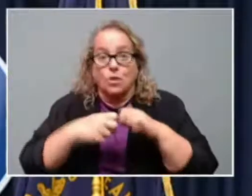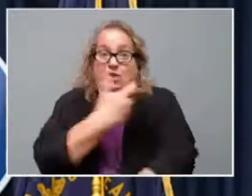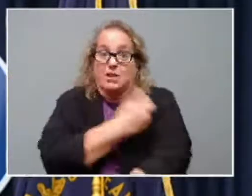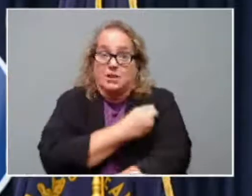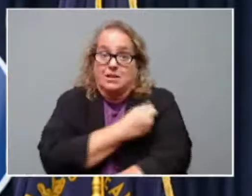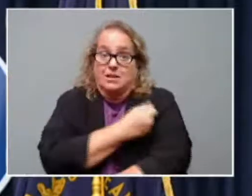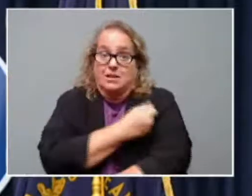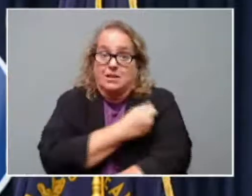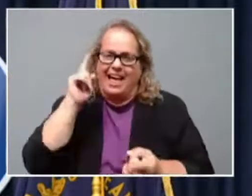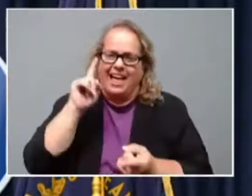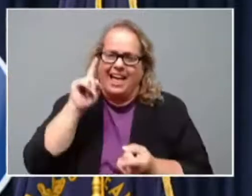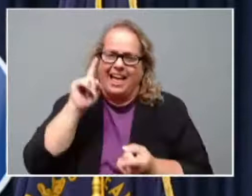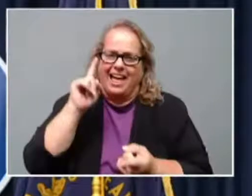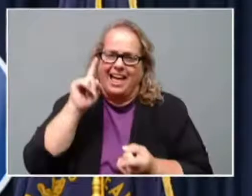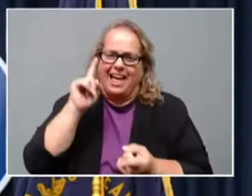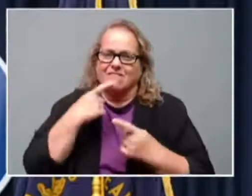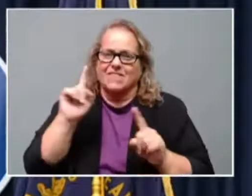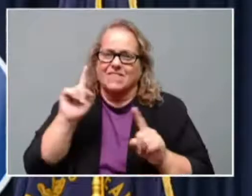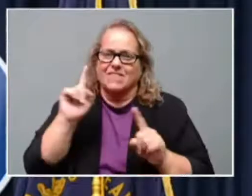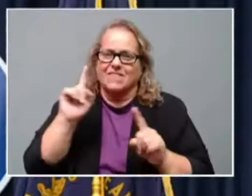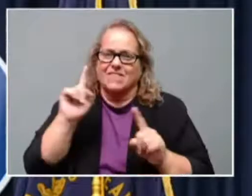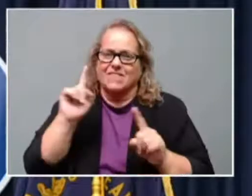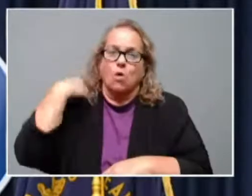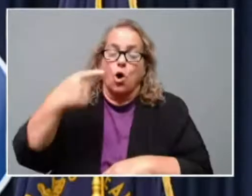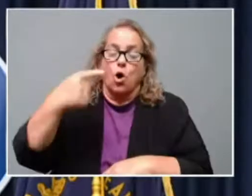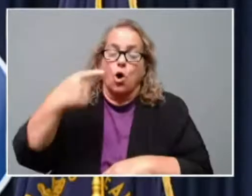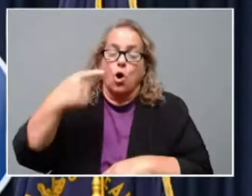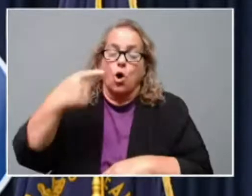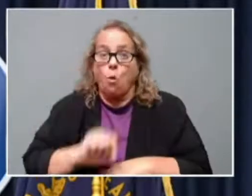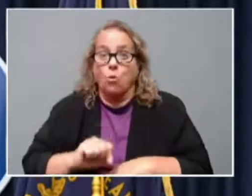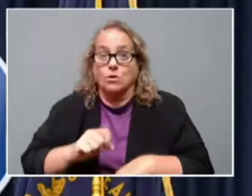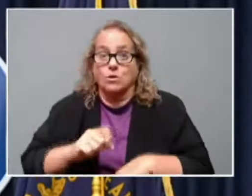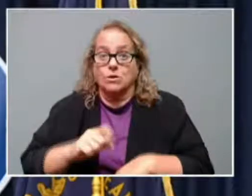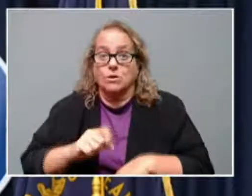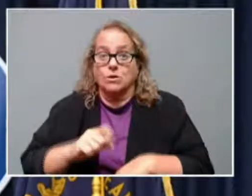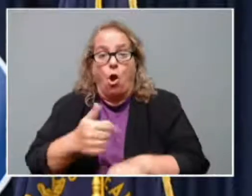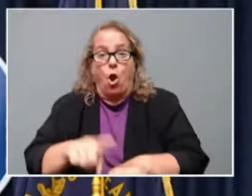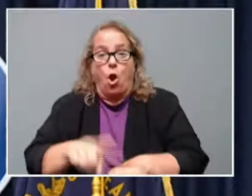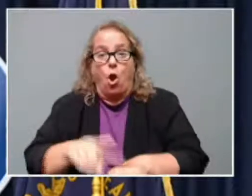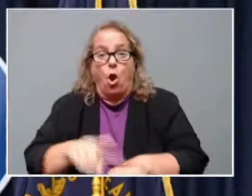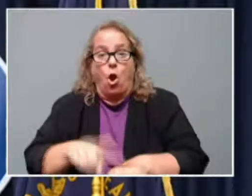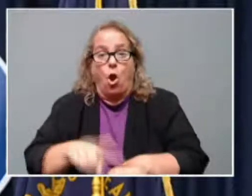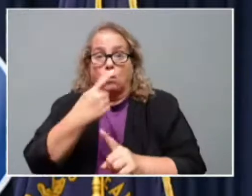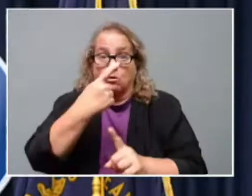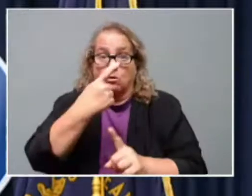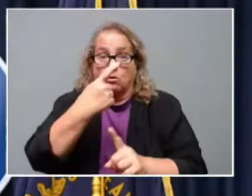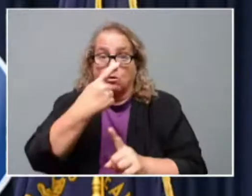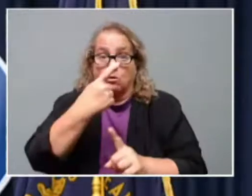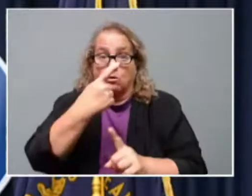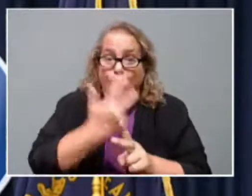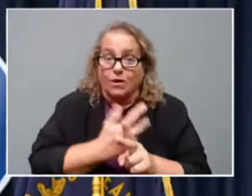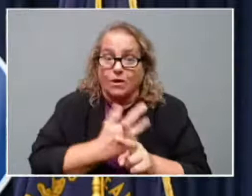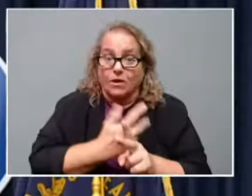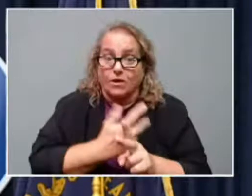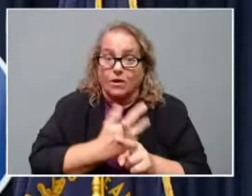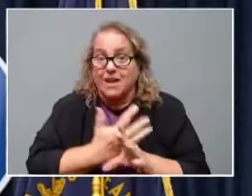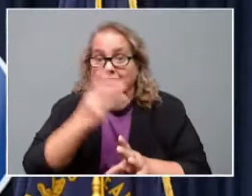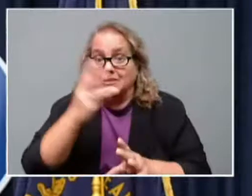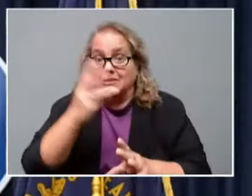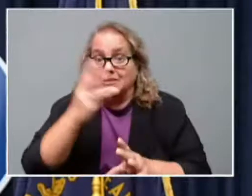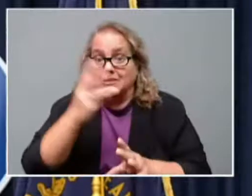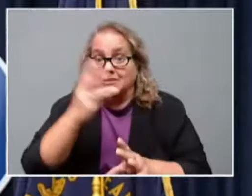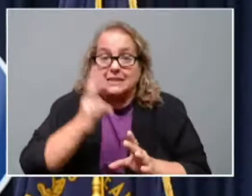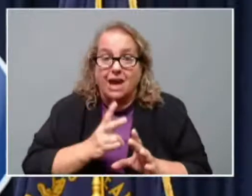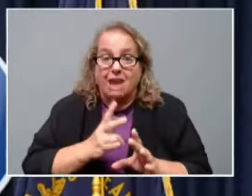of our vaccinations, and we can see an increase in the percentage of overall cases